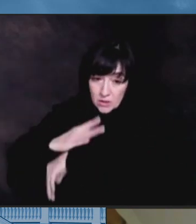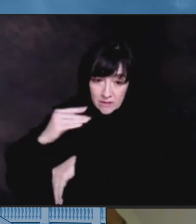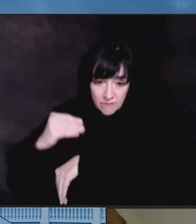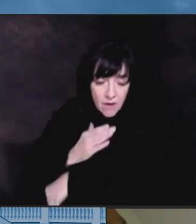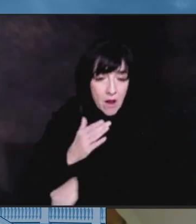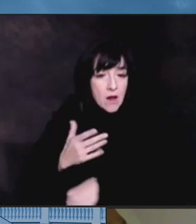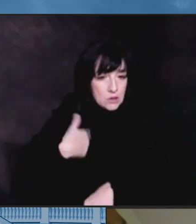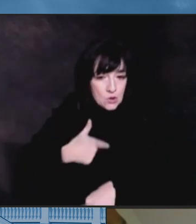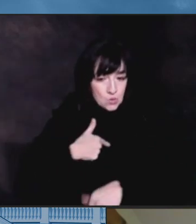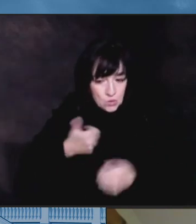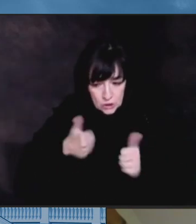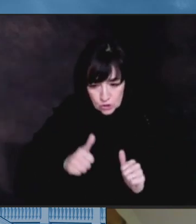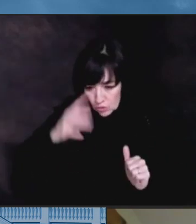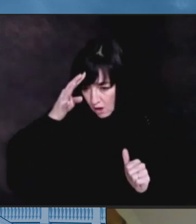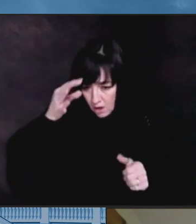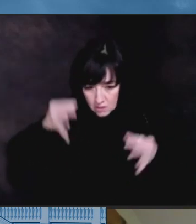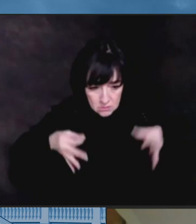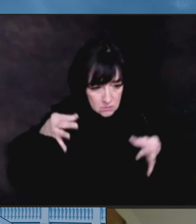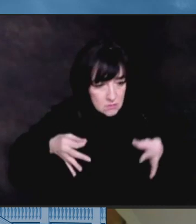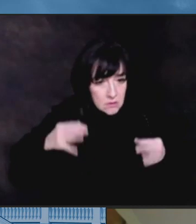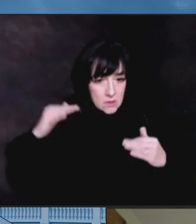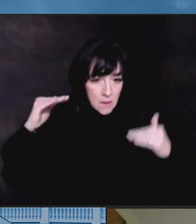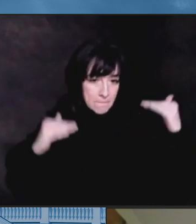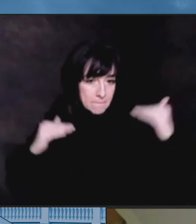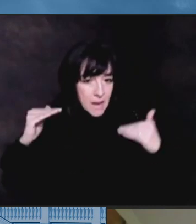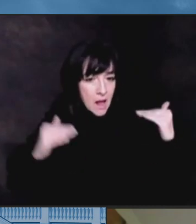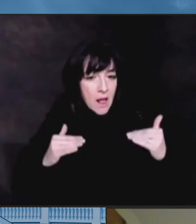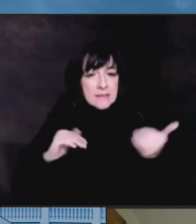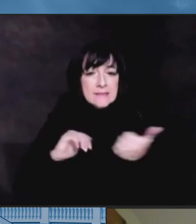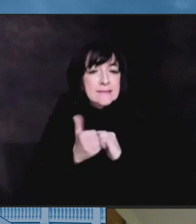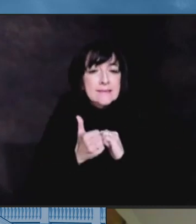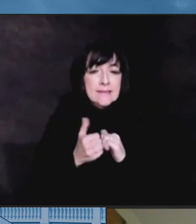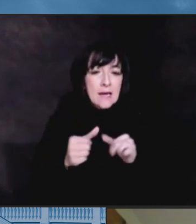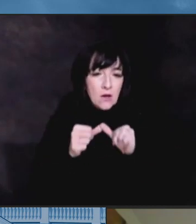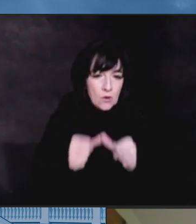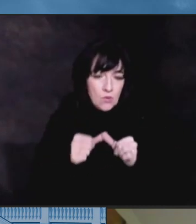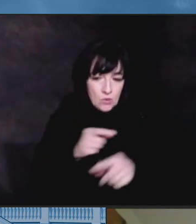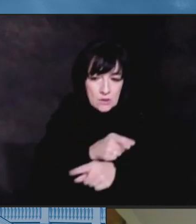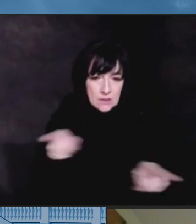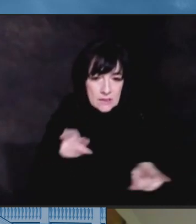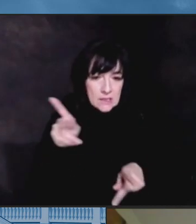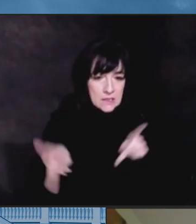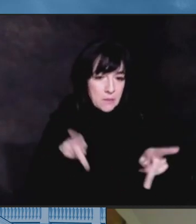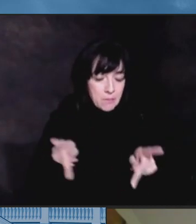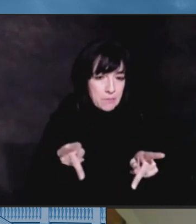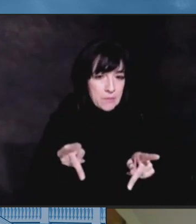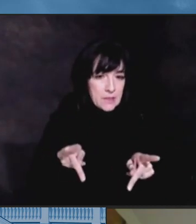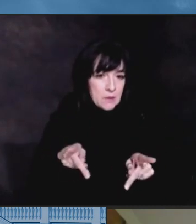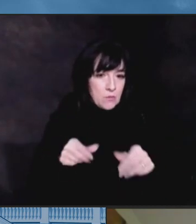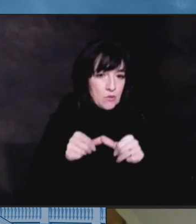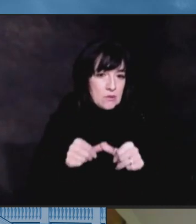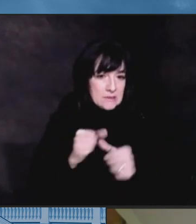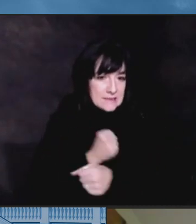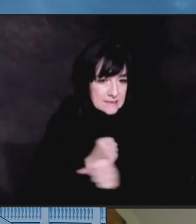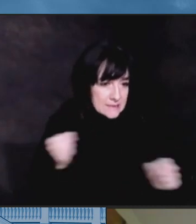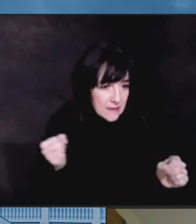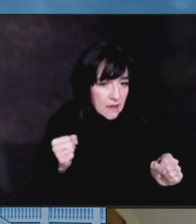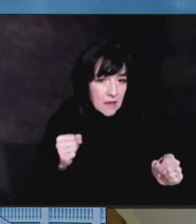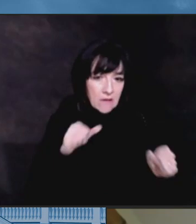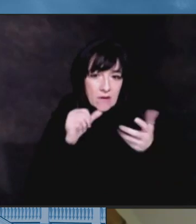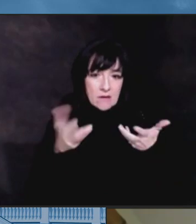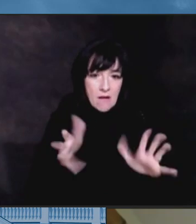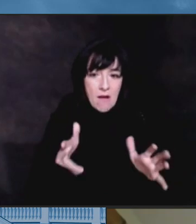what we've done. This time around, we've tried to be more targeted and try to do exactly kind of